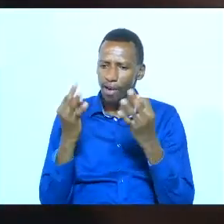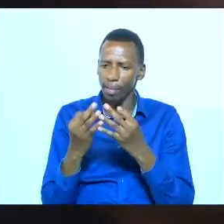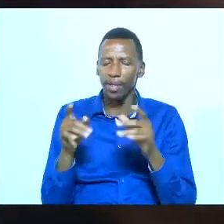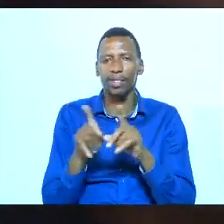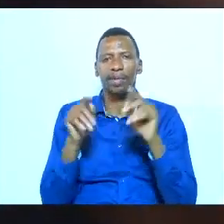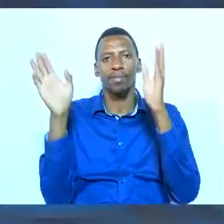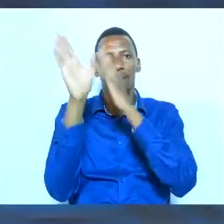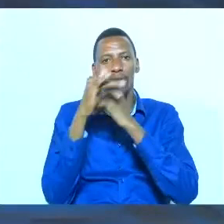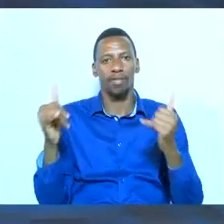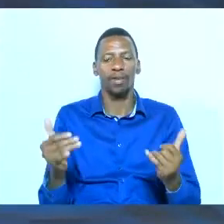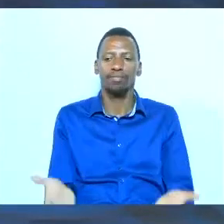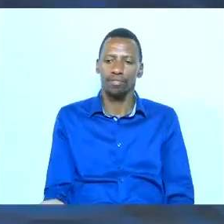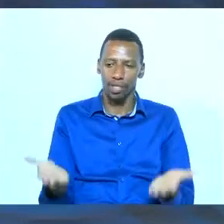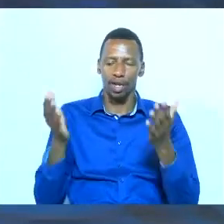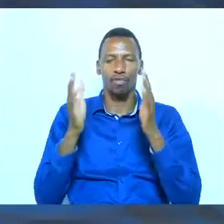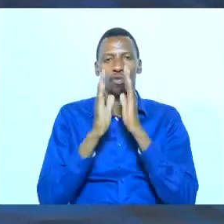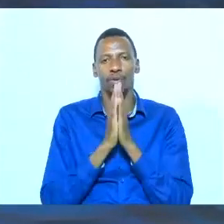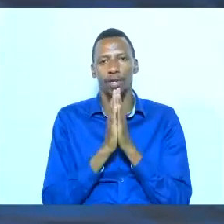word of prayer.